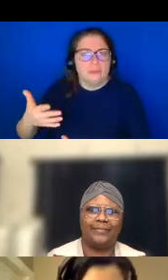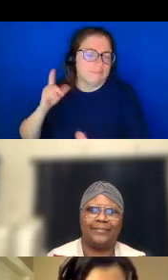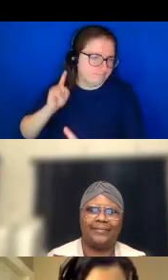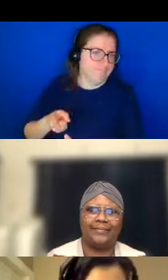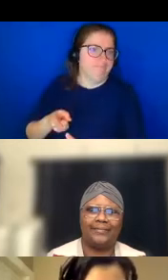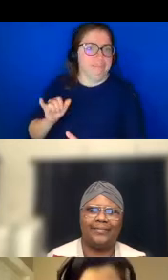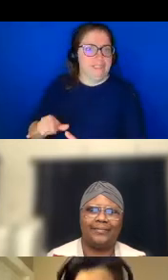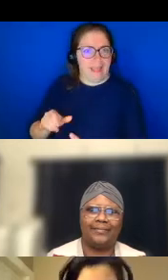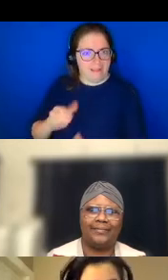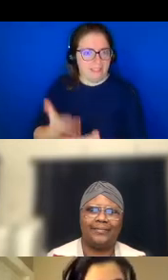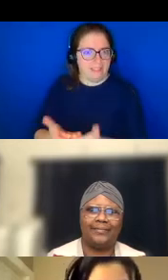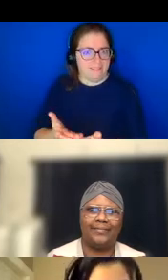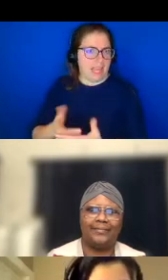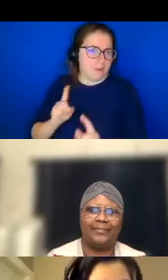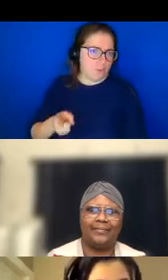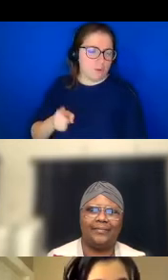of their careers.